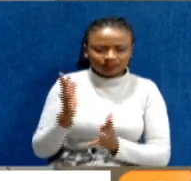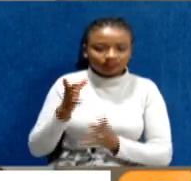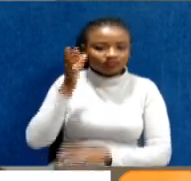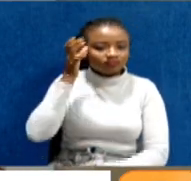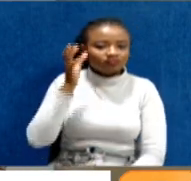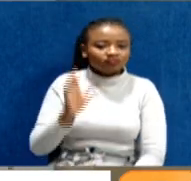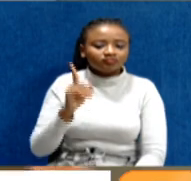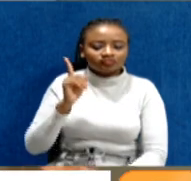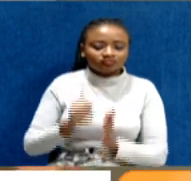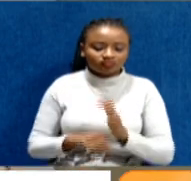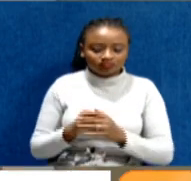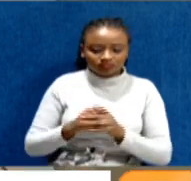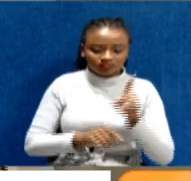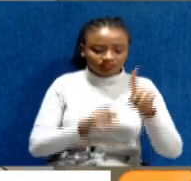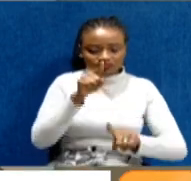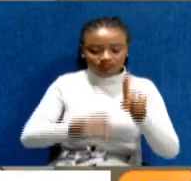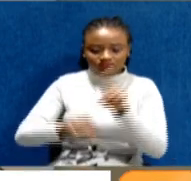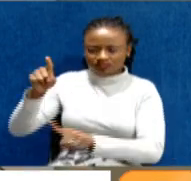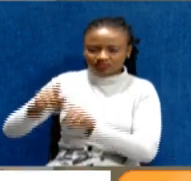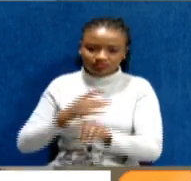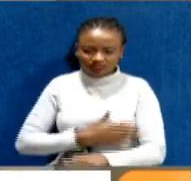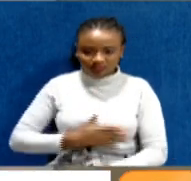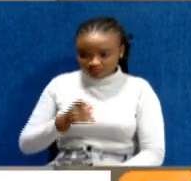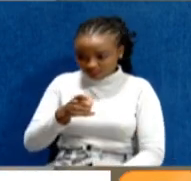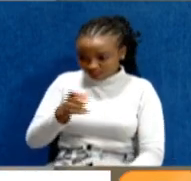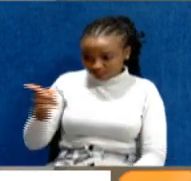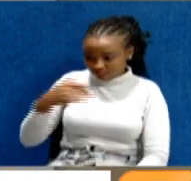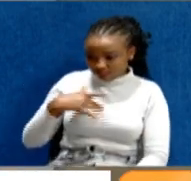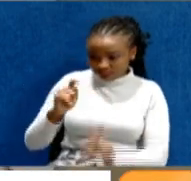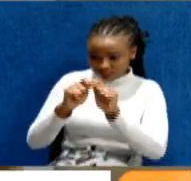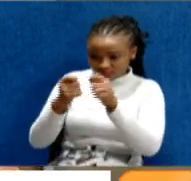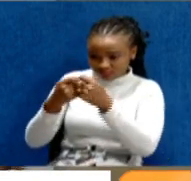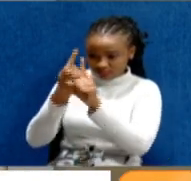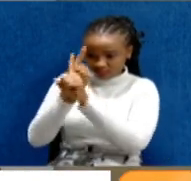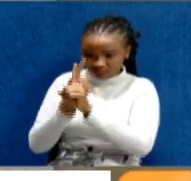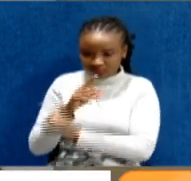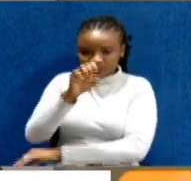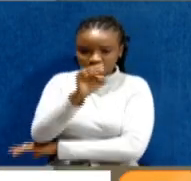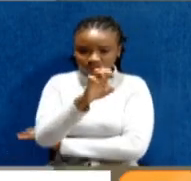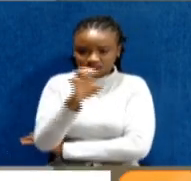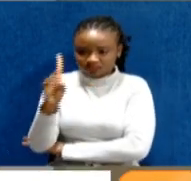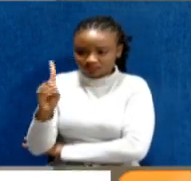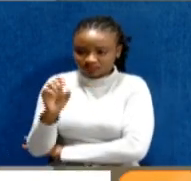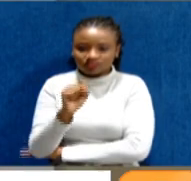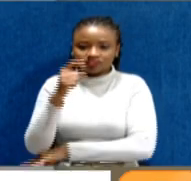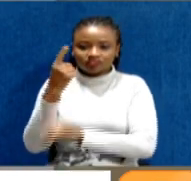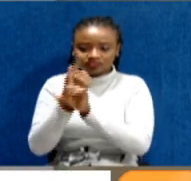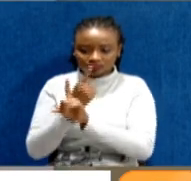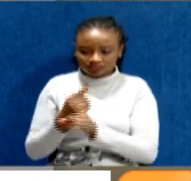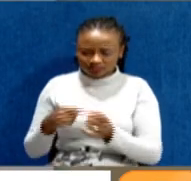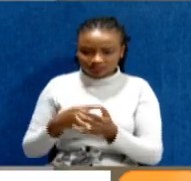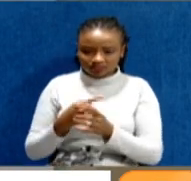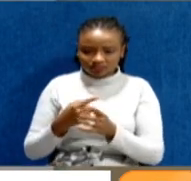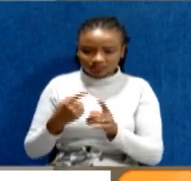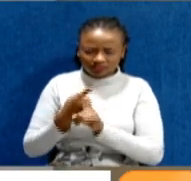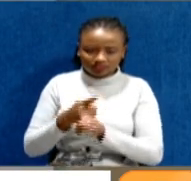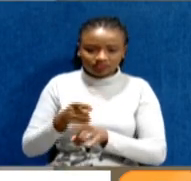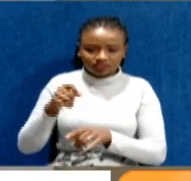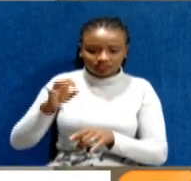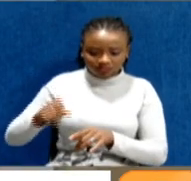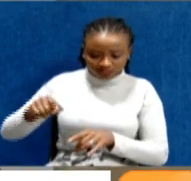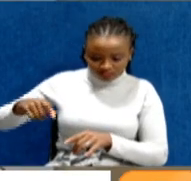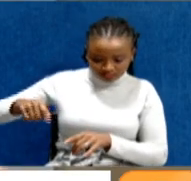which involves diversity. Let them have different types of seeds. Yeah. Let them try different varieties of crops so that